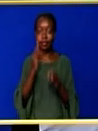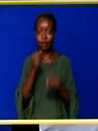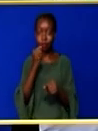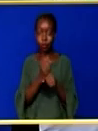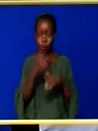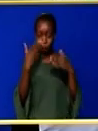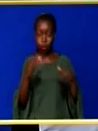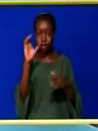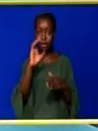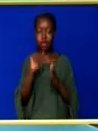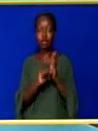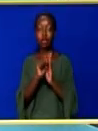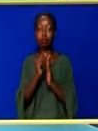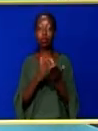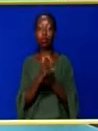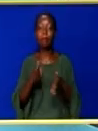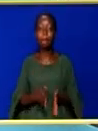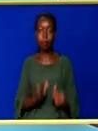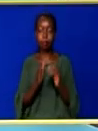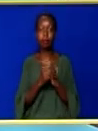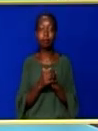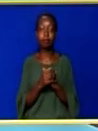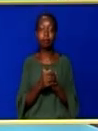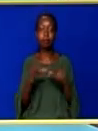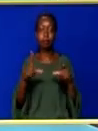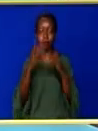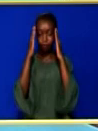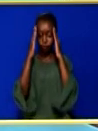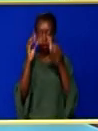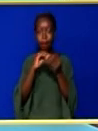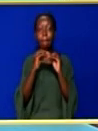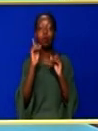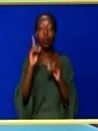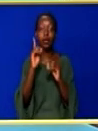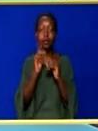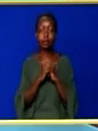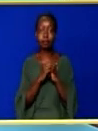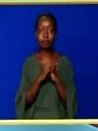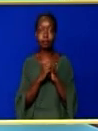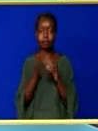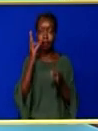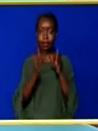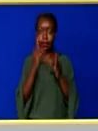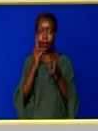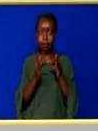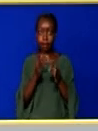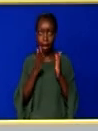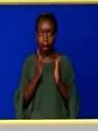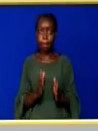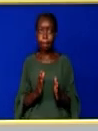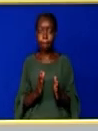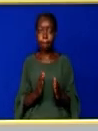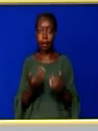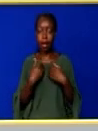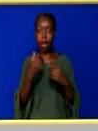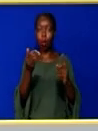lose your citizenship by birth. Yes. So let's look at them. Number 1, if one is proven to have acquired